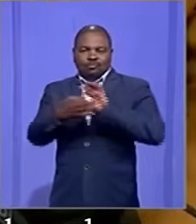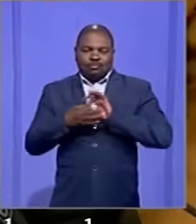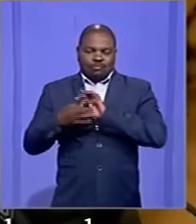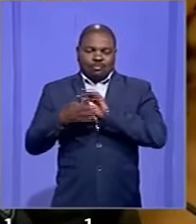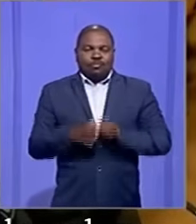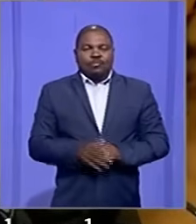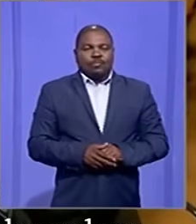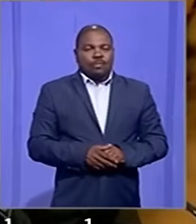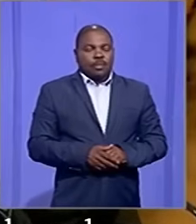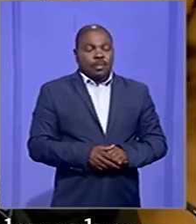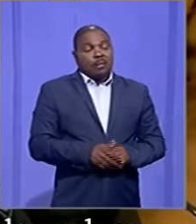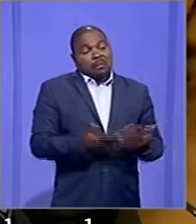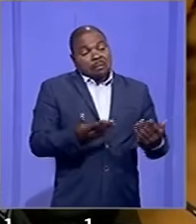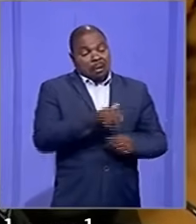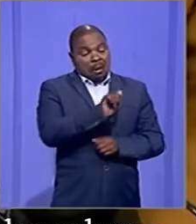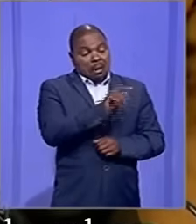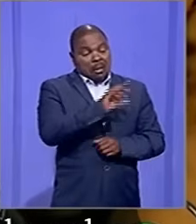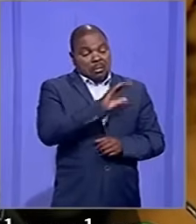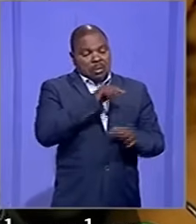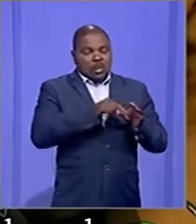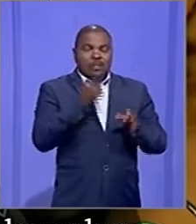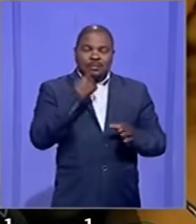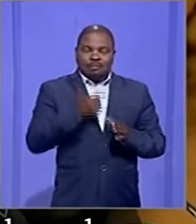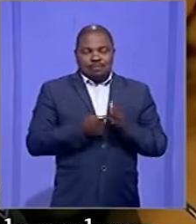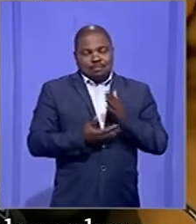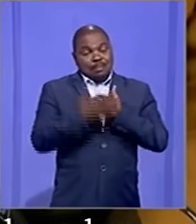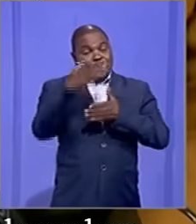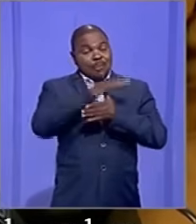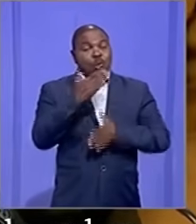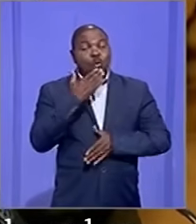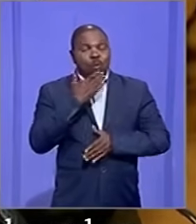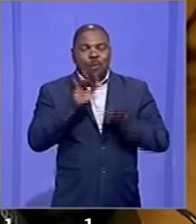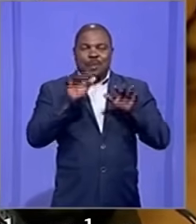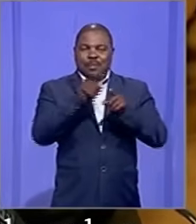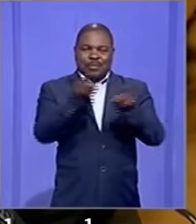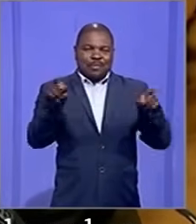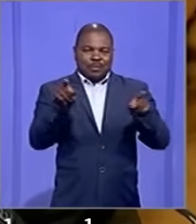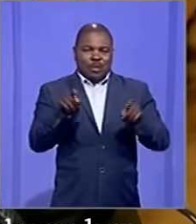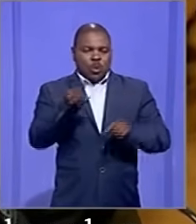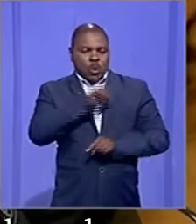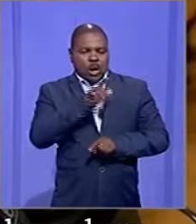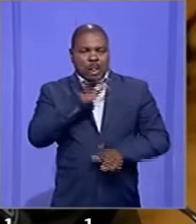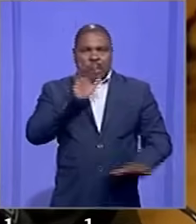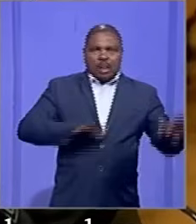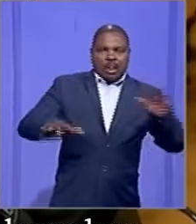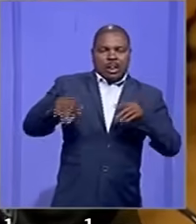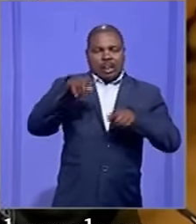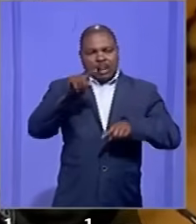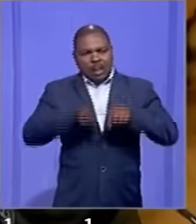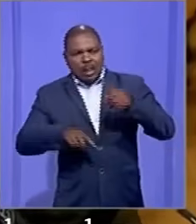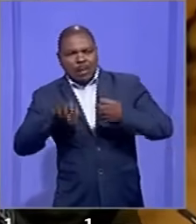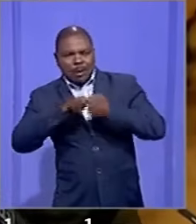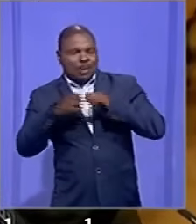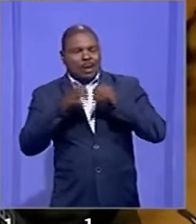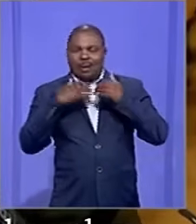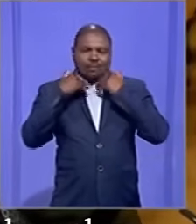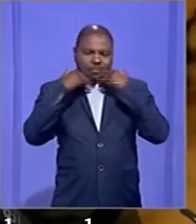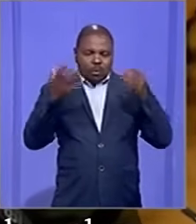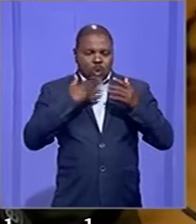we will prioritize the people. We don't want instability. We want a stable